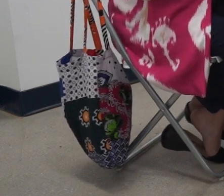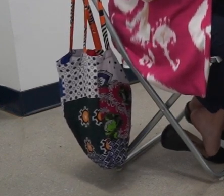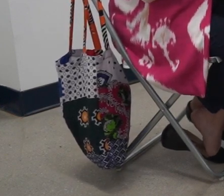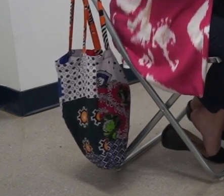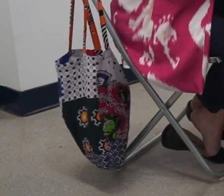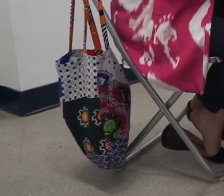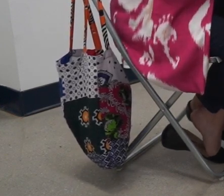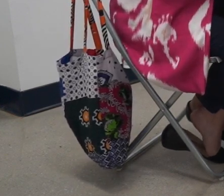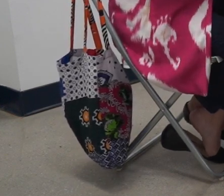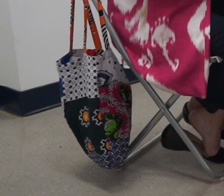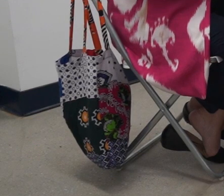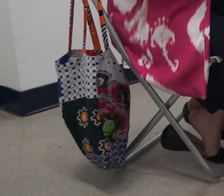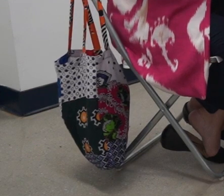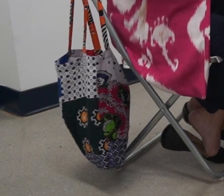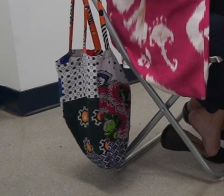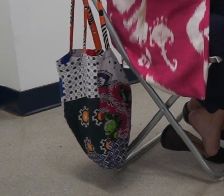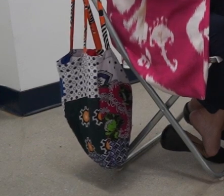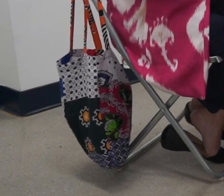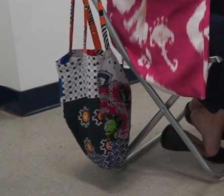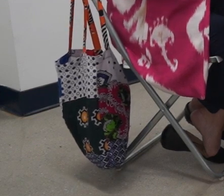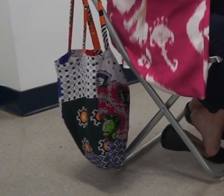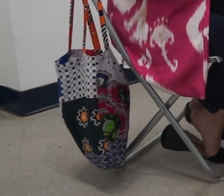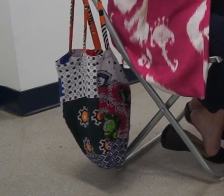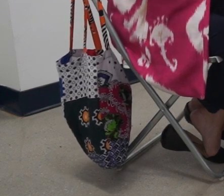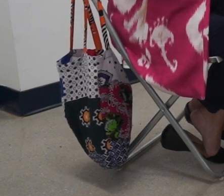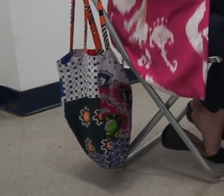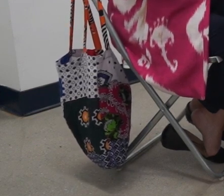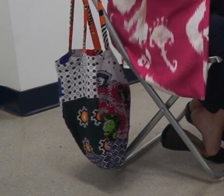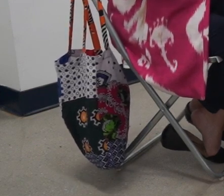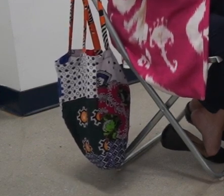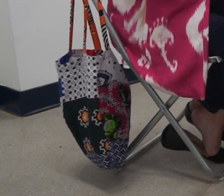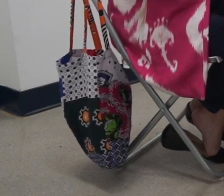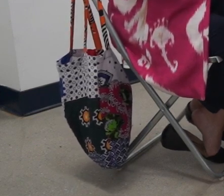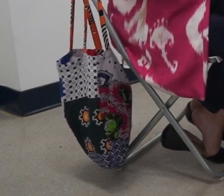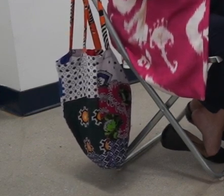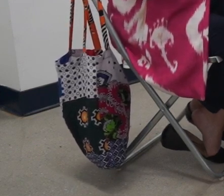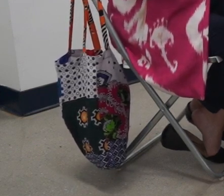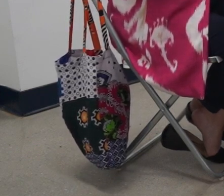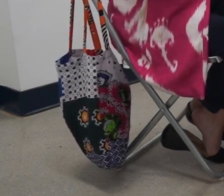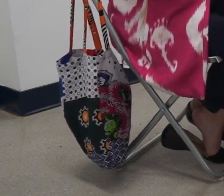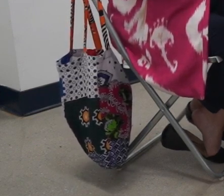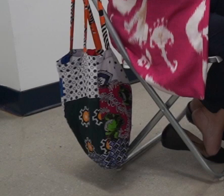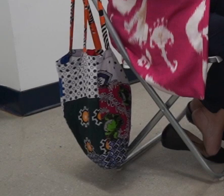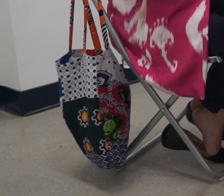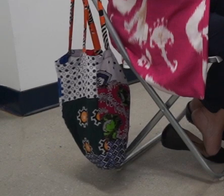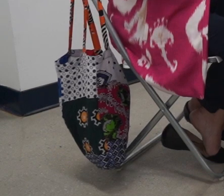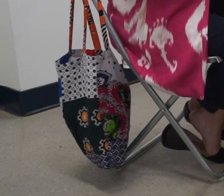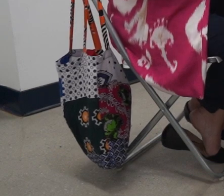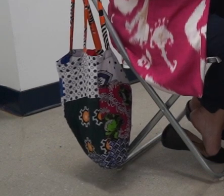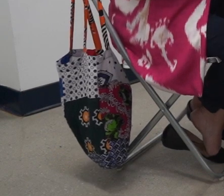of crisis because we don't often know what to do and we're really overwhelmed. There's so much information and there's so many